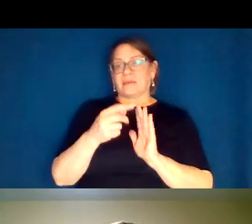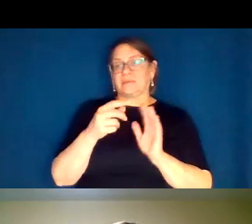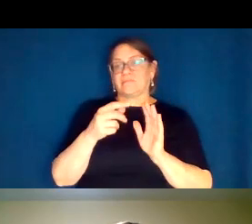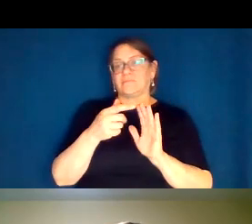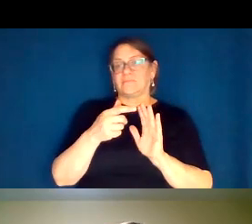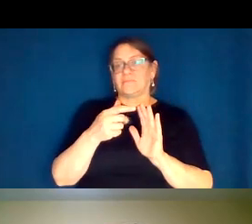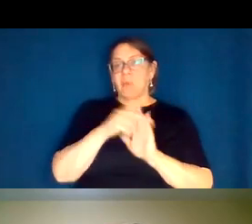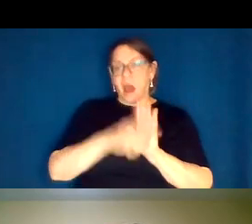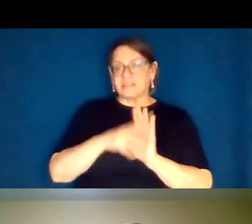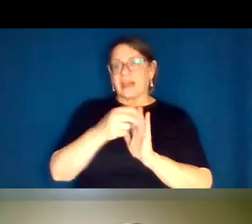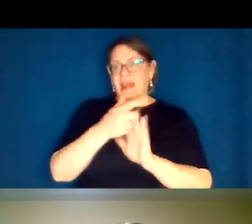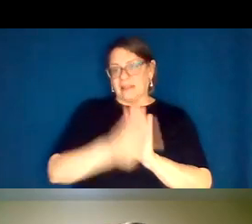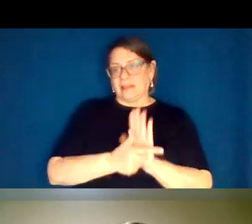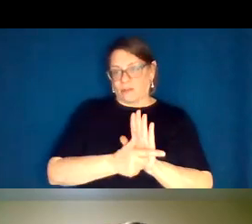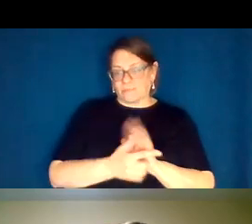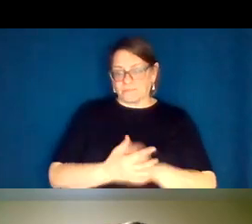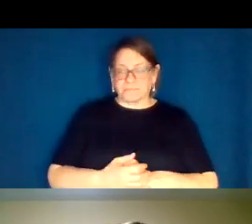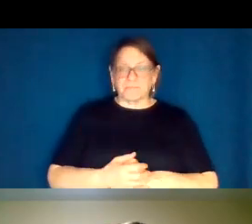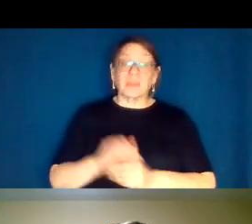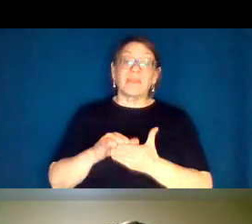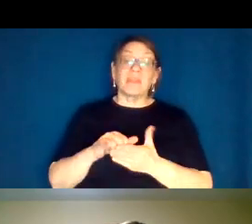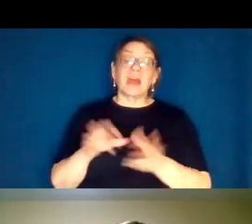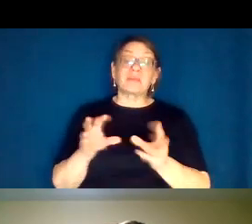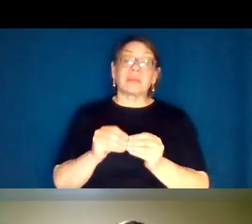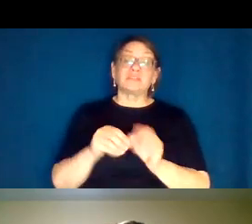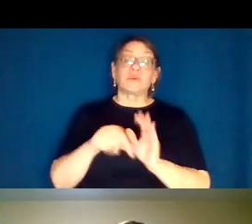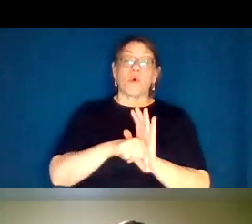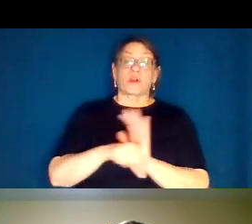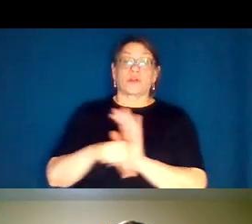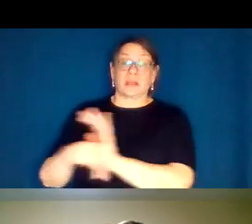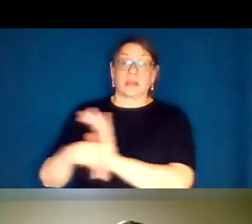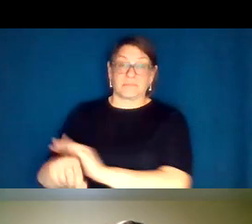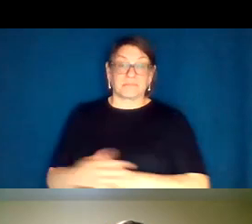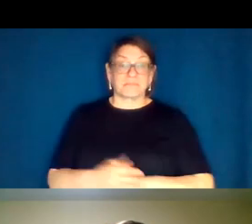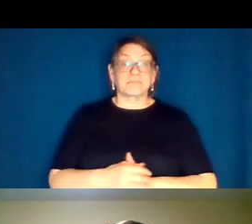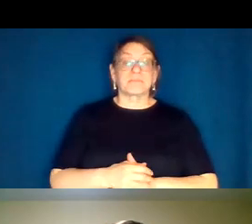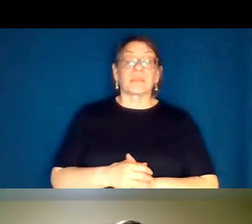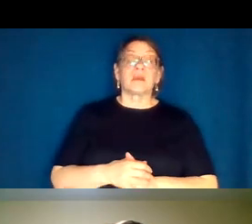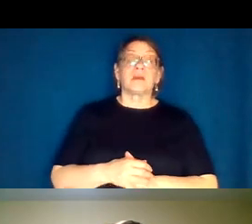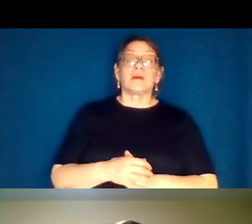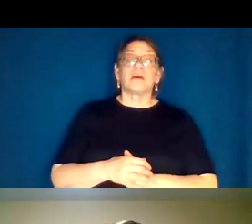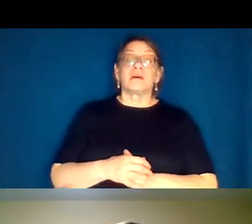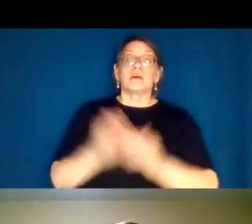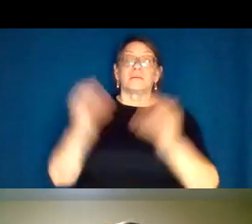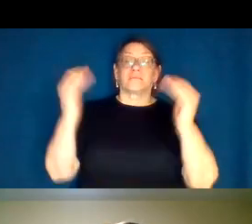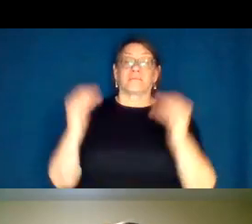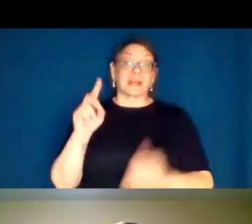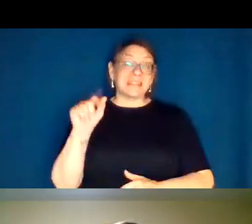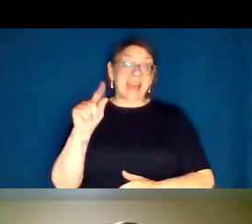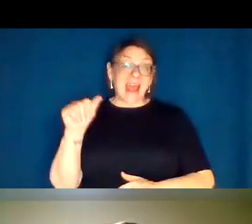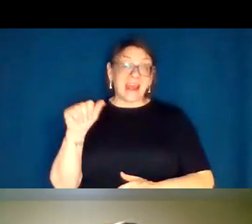And that group meets quarterly. This data stewards group are the people who are truly subject matter